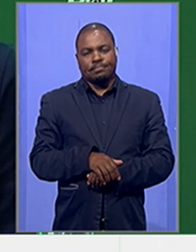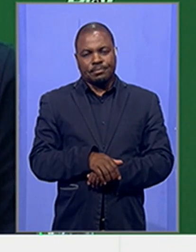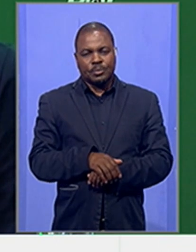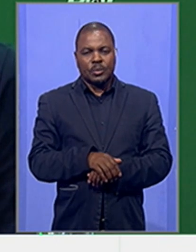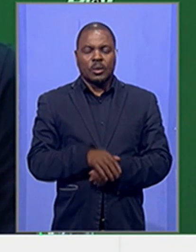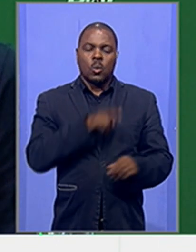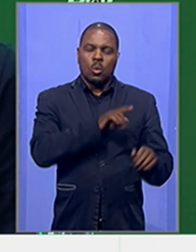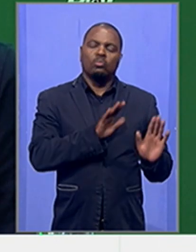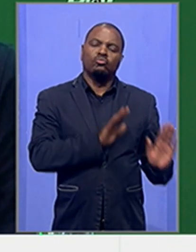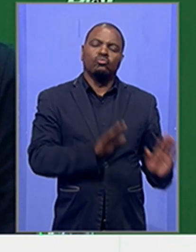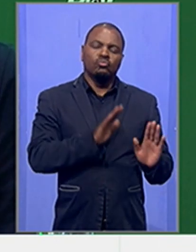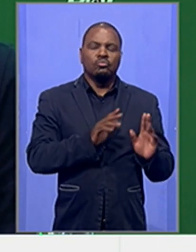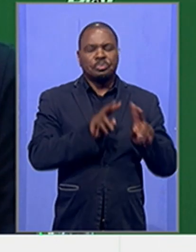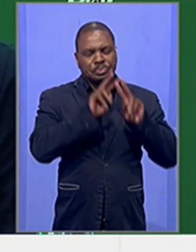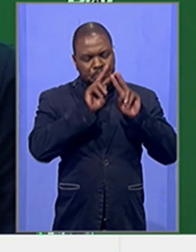Very humble person